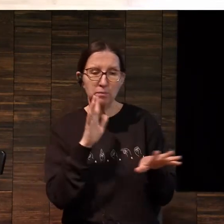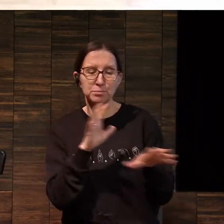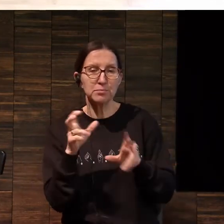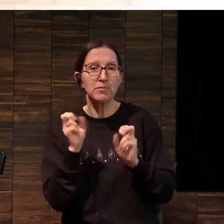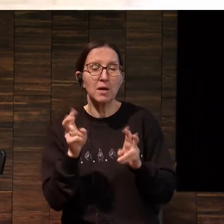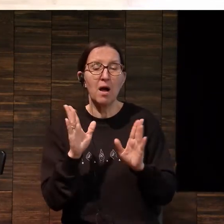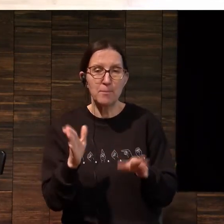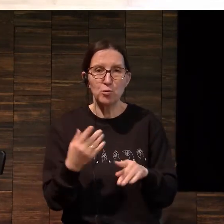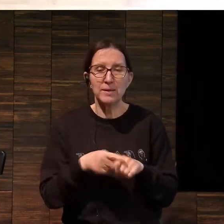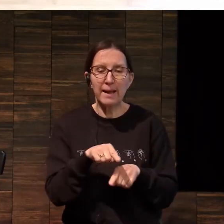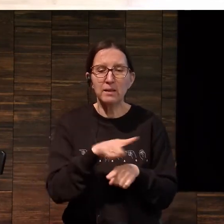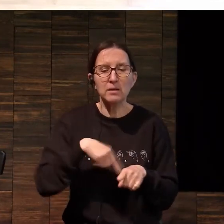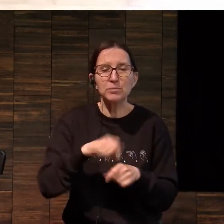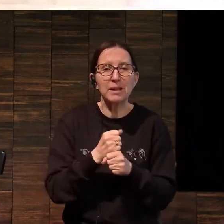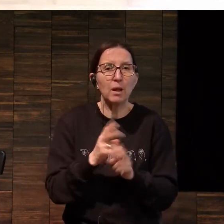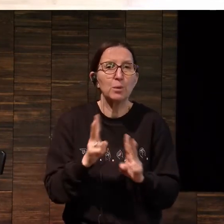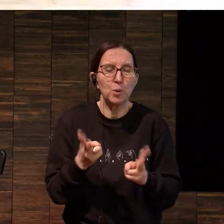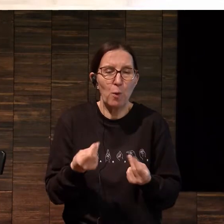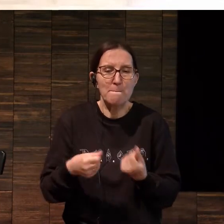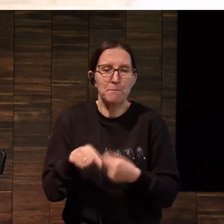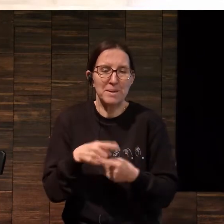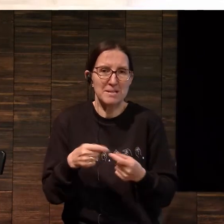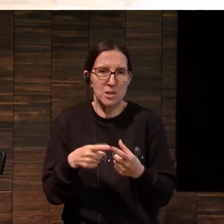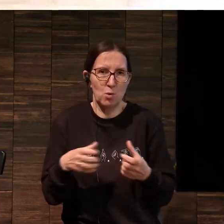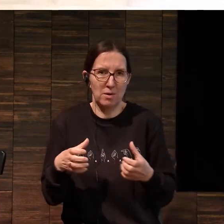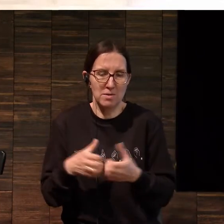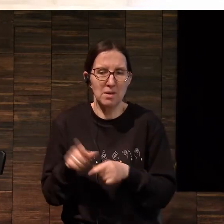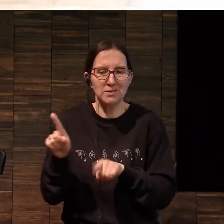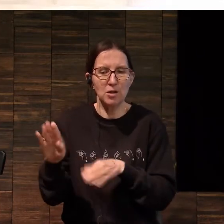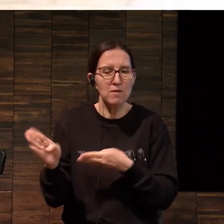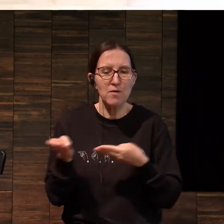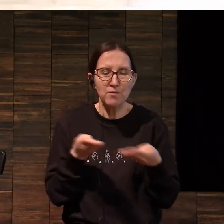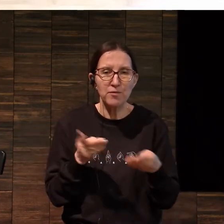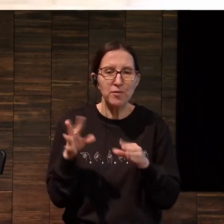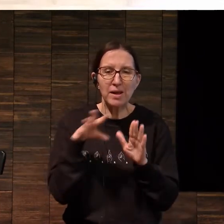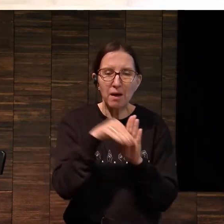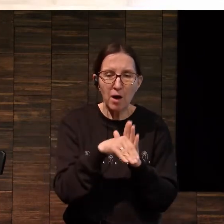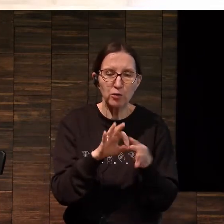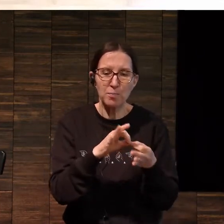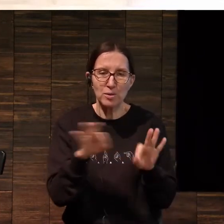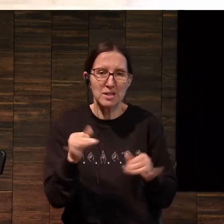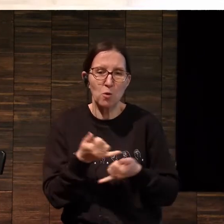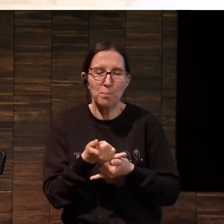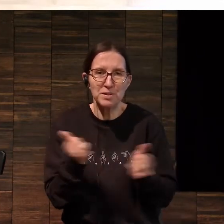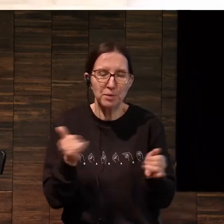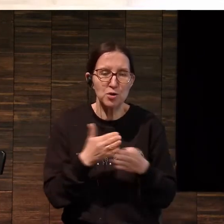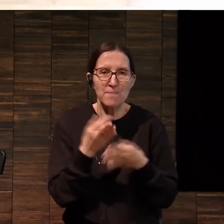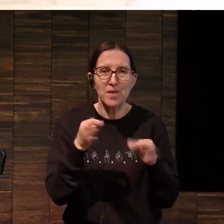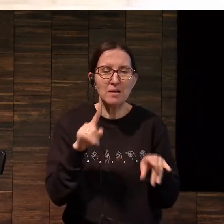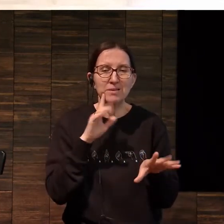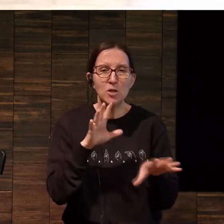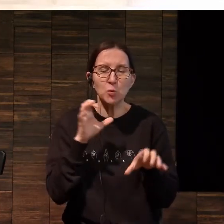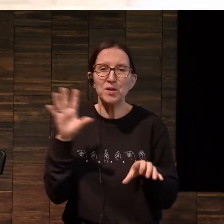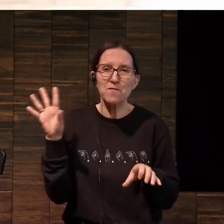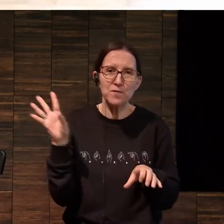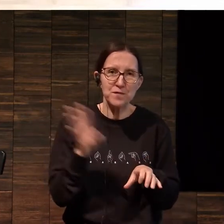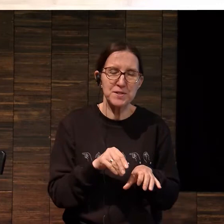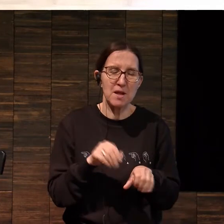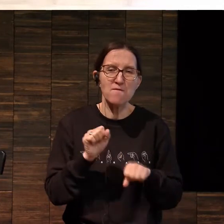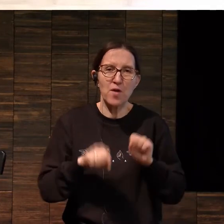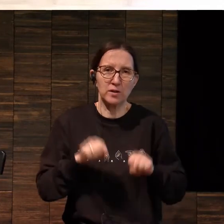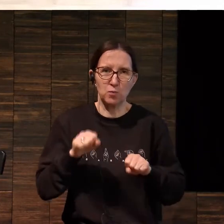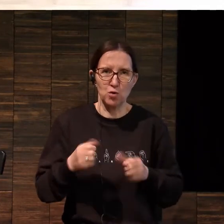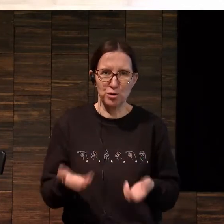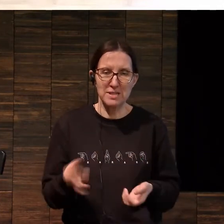address each individual aspect of the functionality of the organization. So if you have a medium business, your team is much